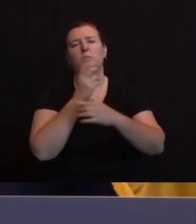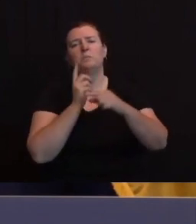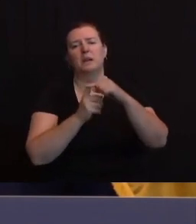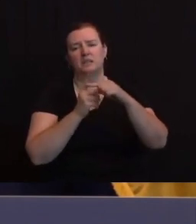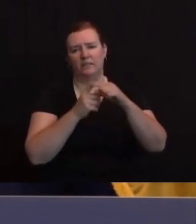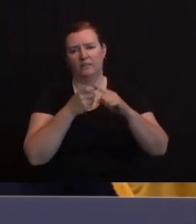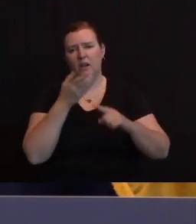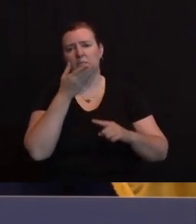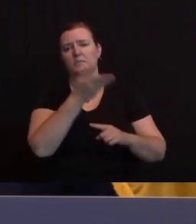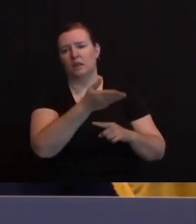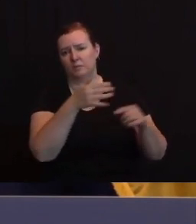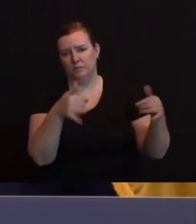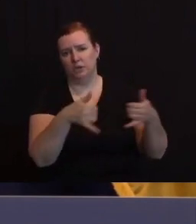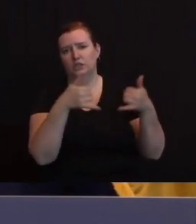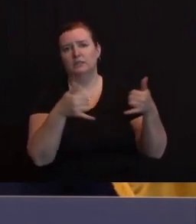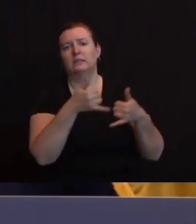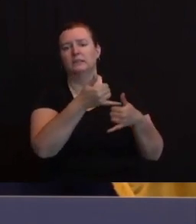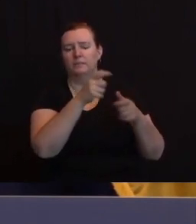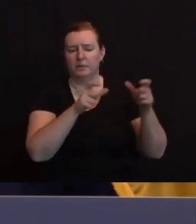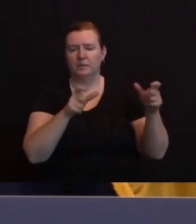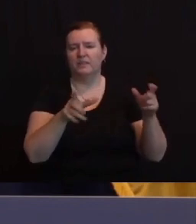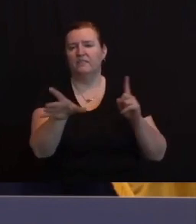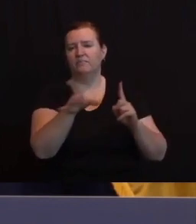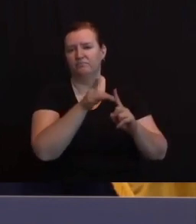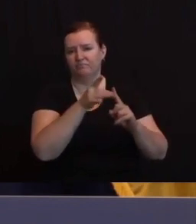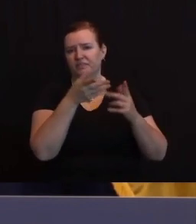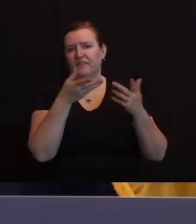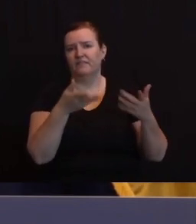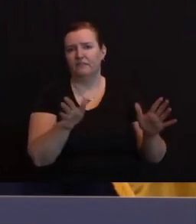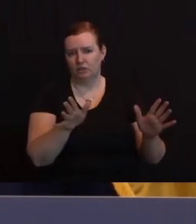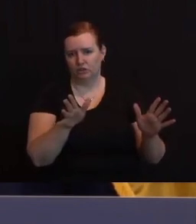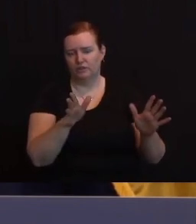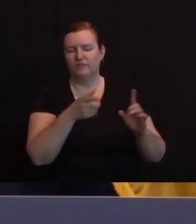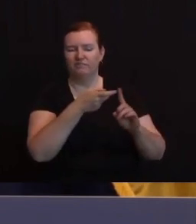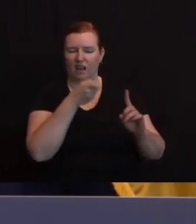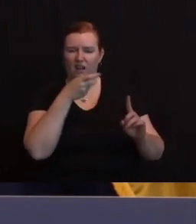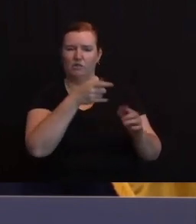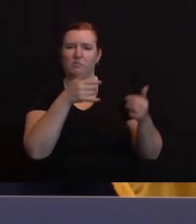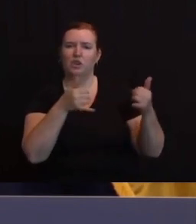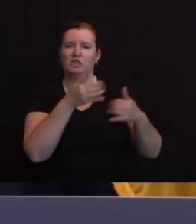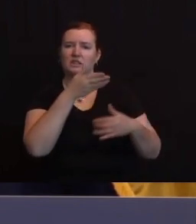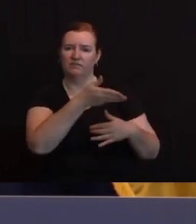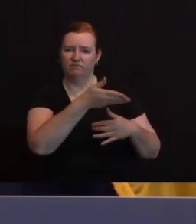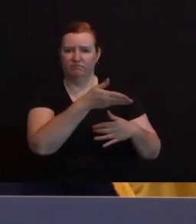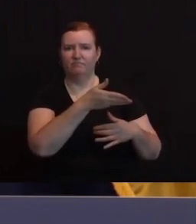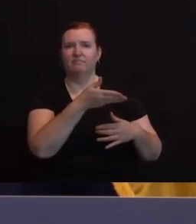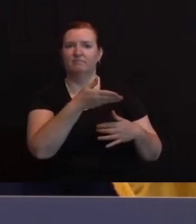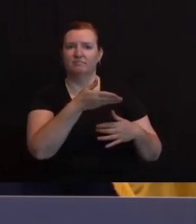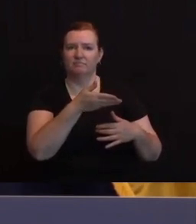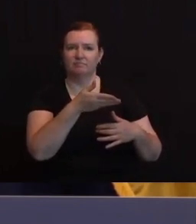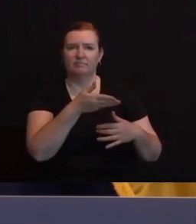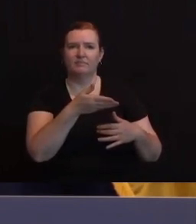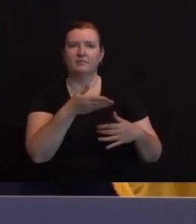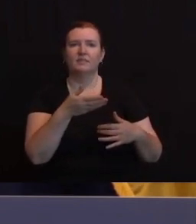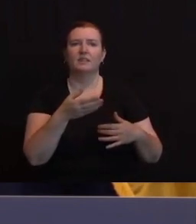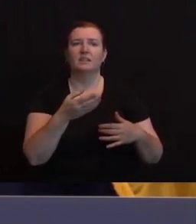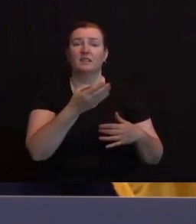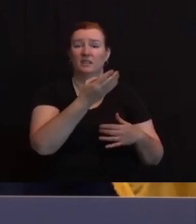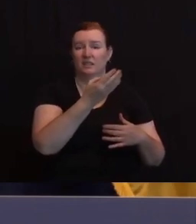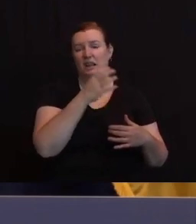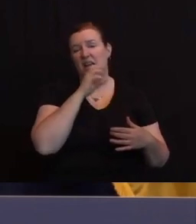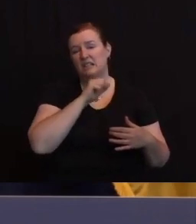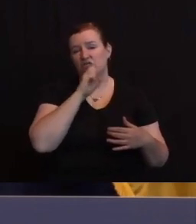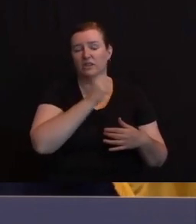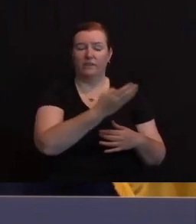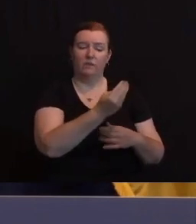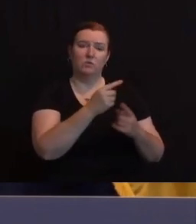and attendees in the age range is now between 14 and 19. There was a party, we refer to this on